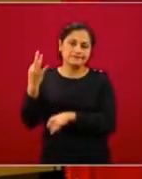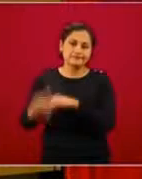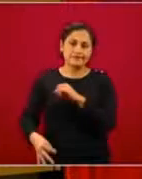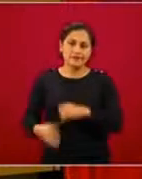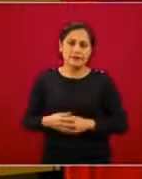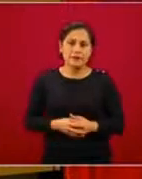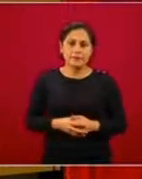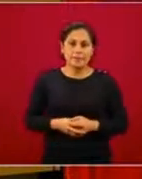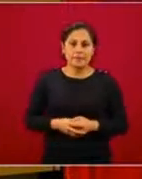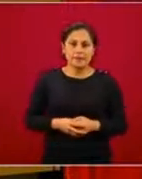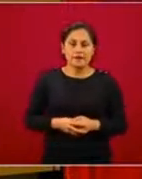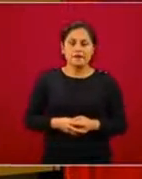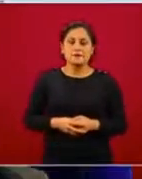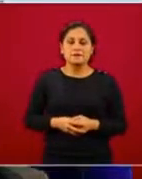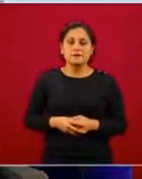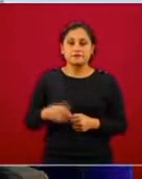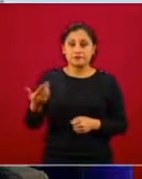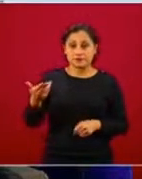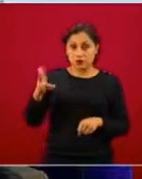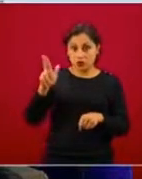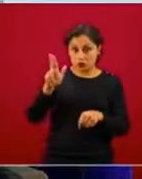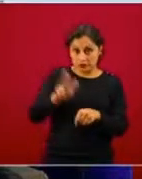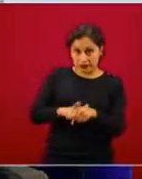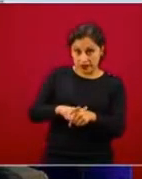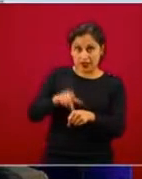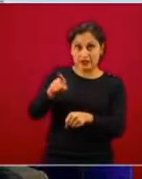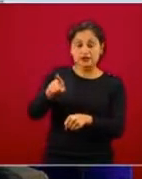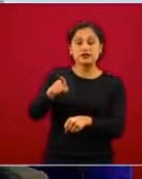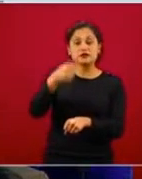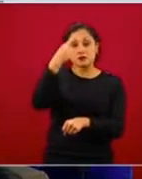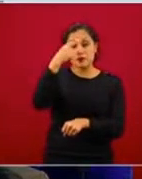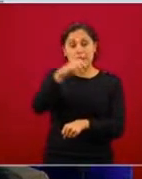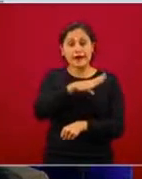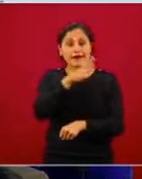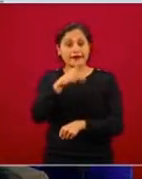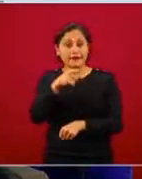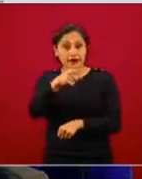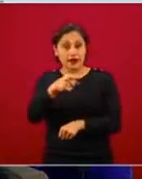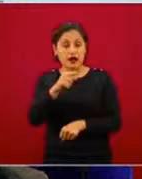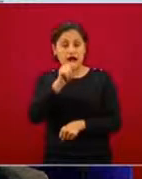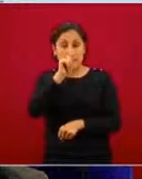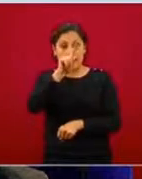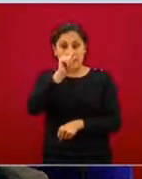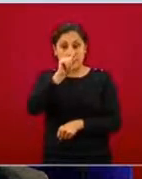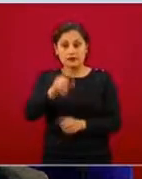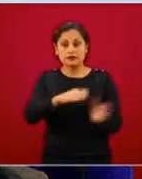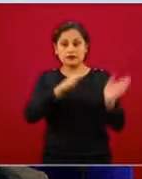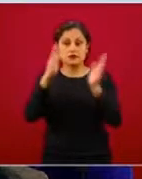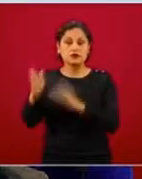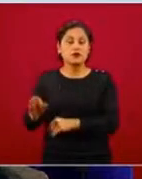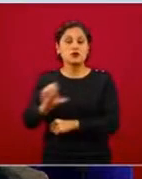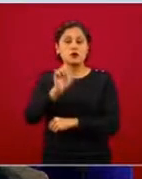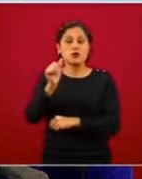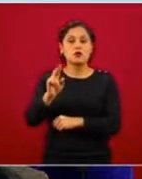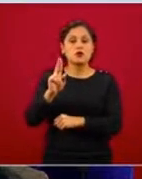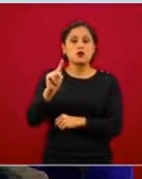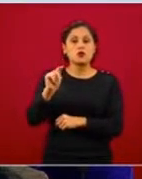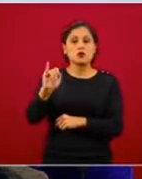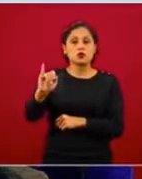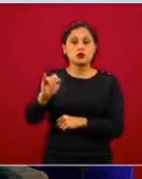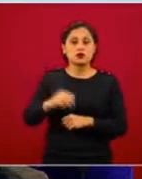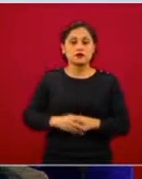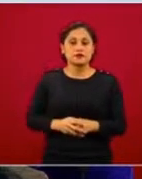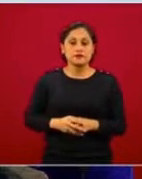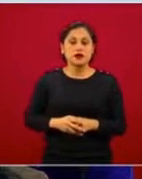epidemics. Here's hospitalization in hospitals in Jalisco, and we can also see